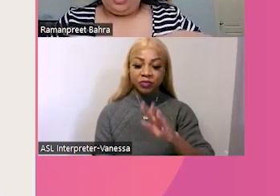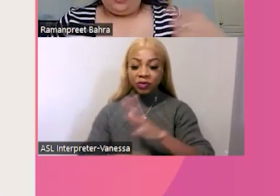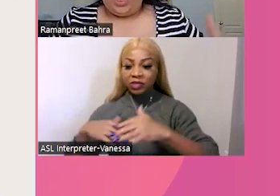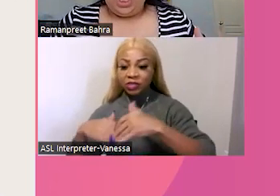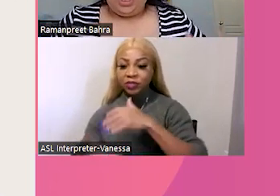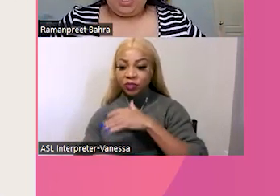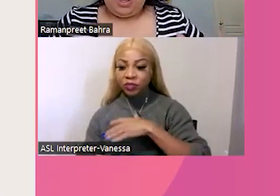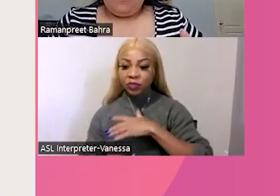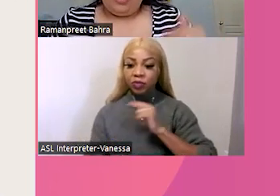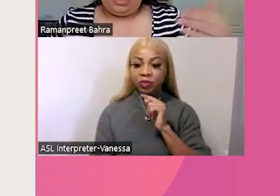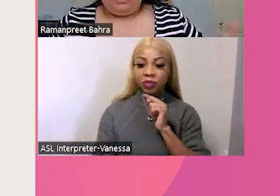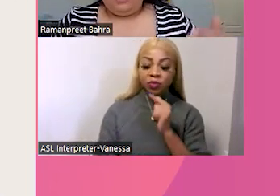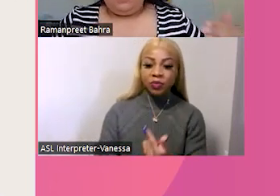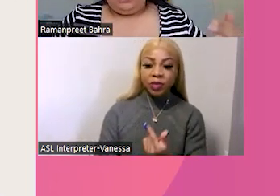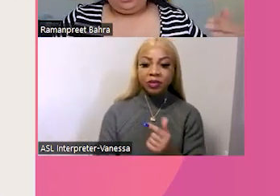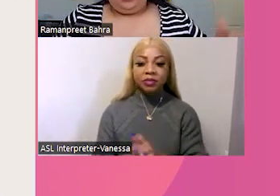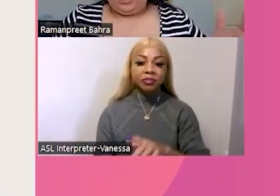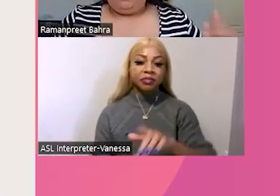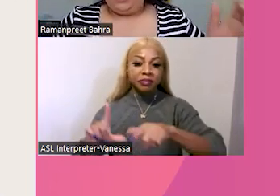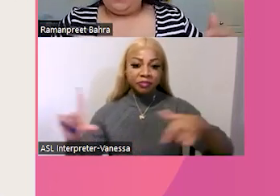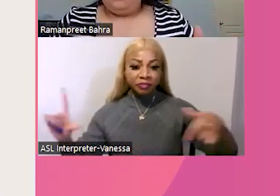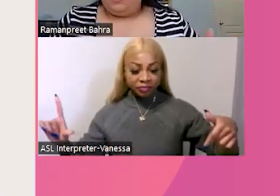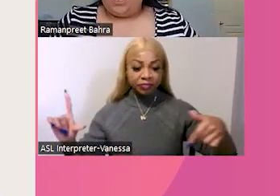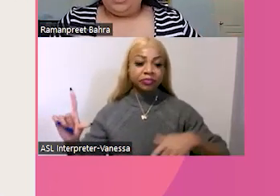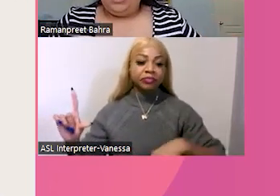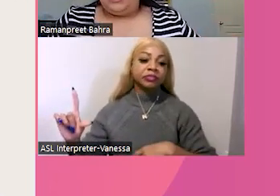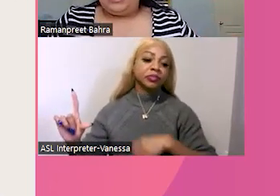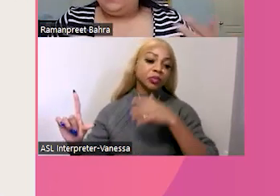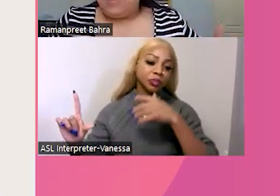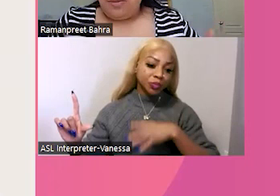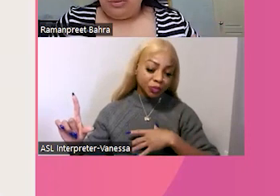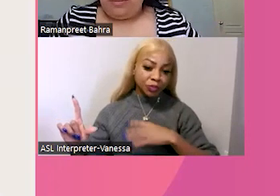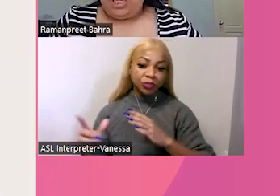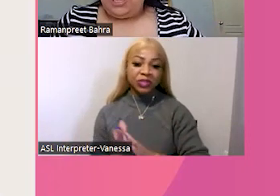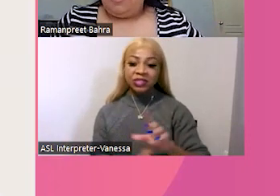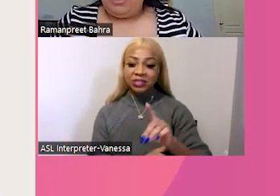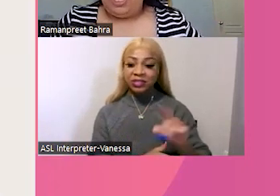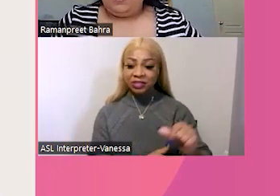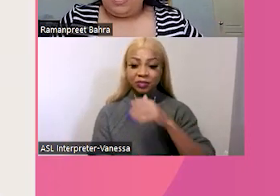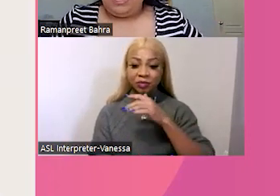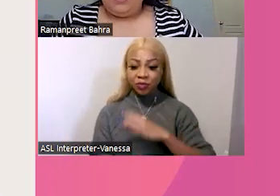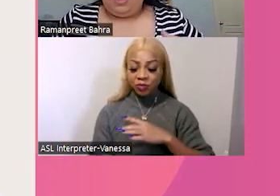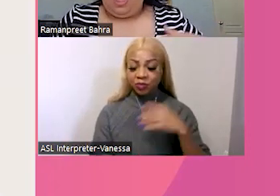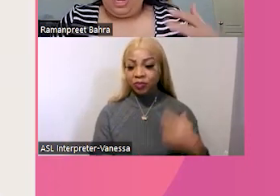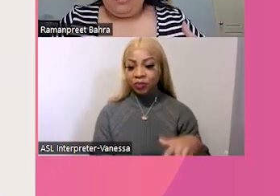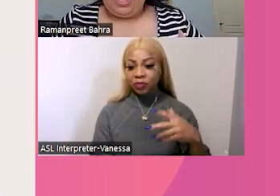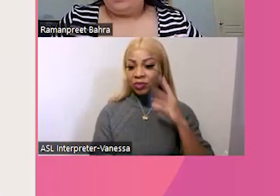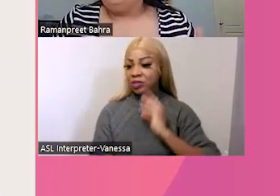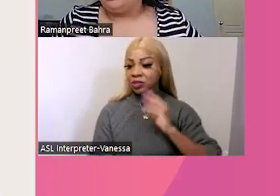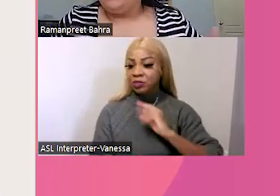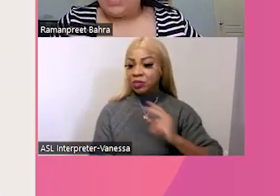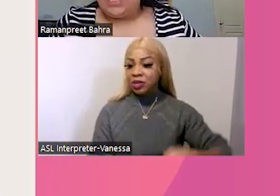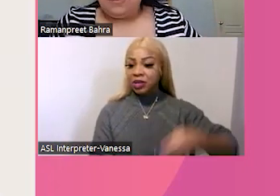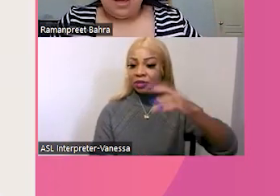women, queer, so LGBTQA plus women, and disabled women experience an even higher rate